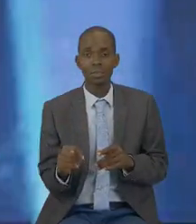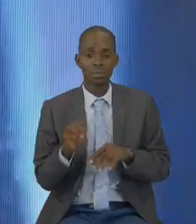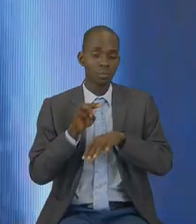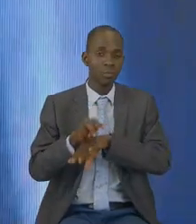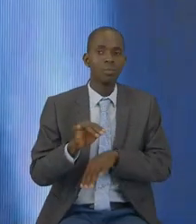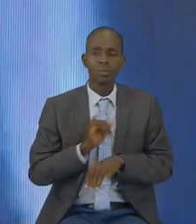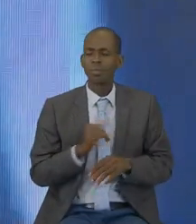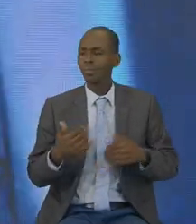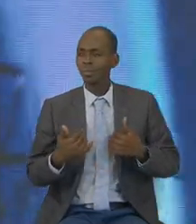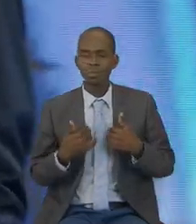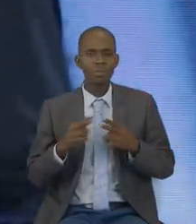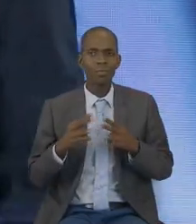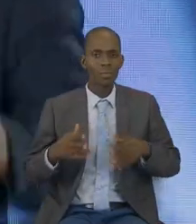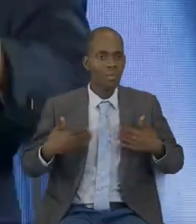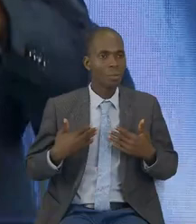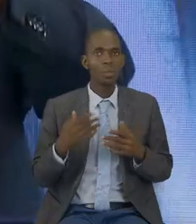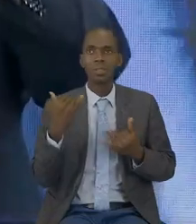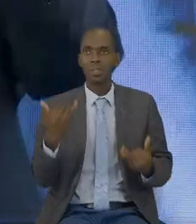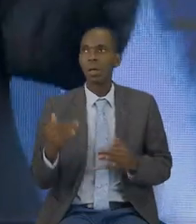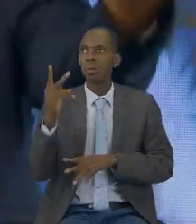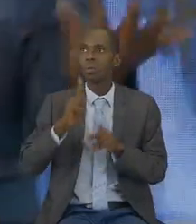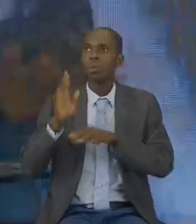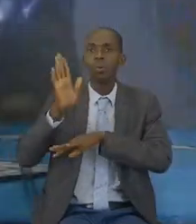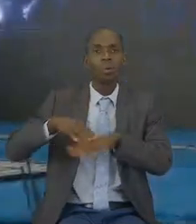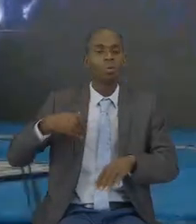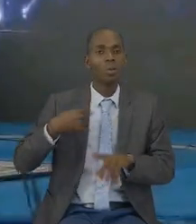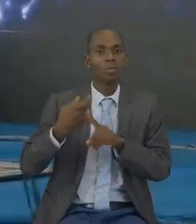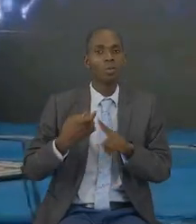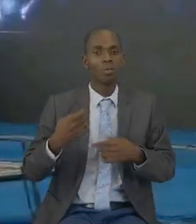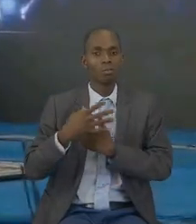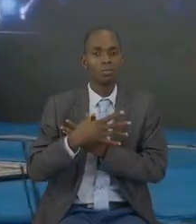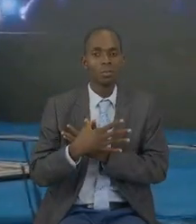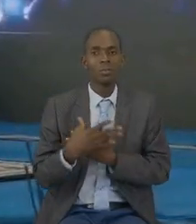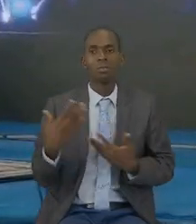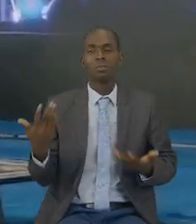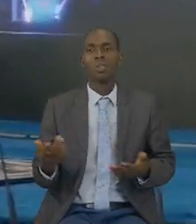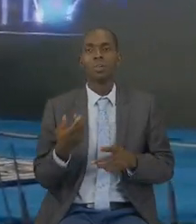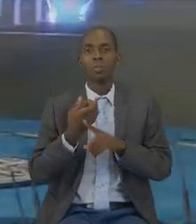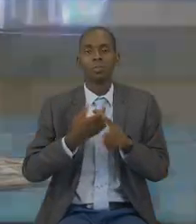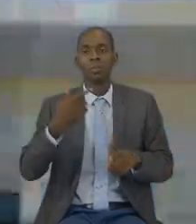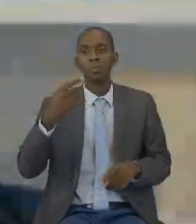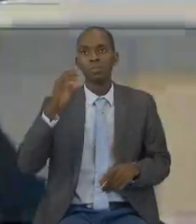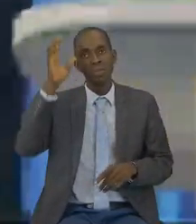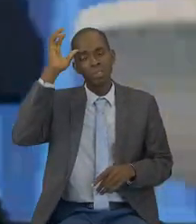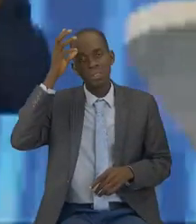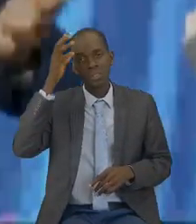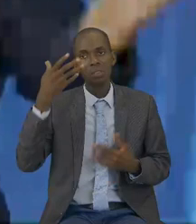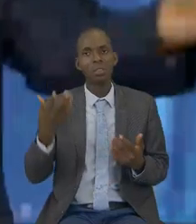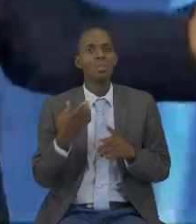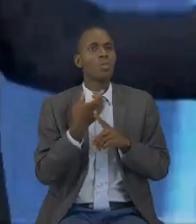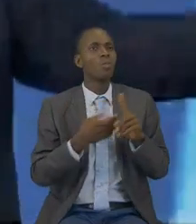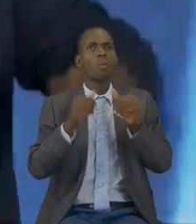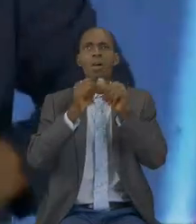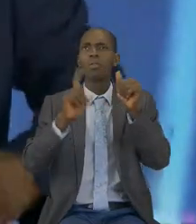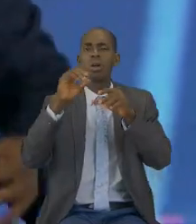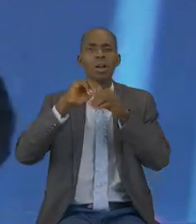They give me invitation from Germany, from Japan, from China, from Taiwan, from